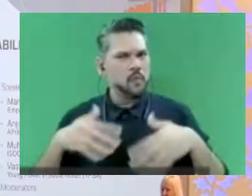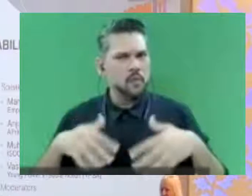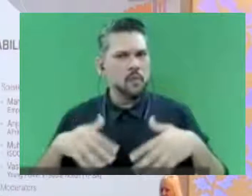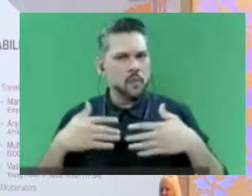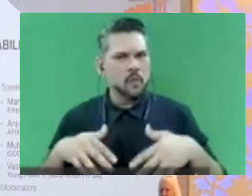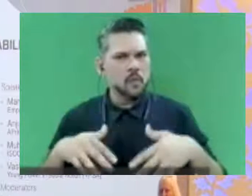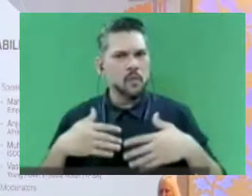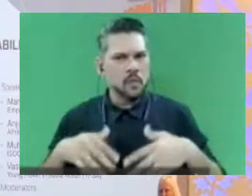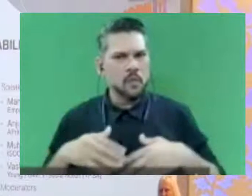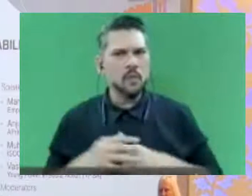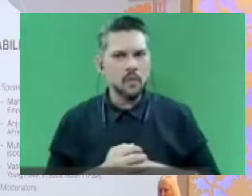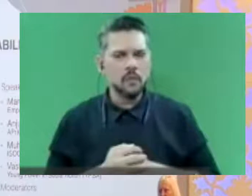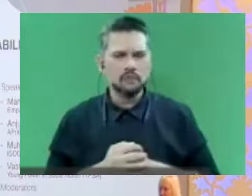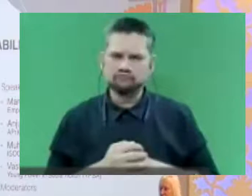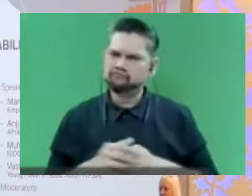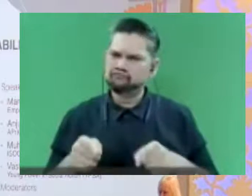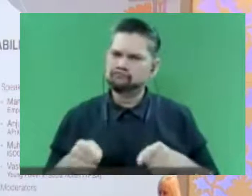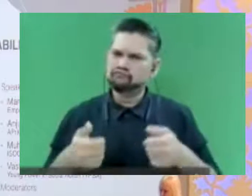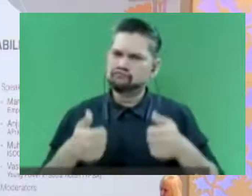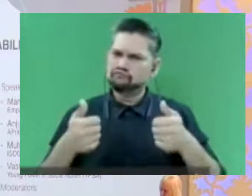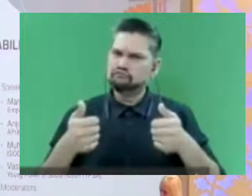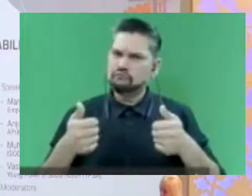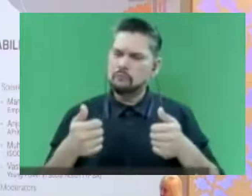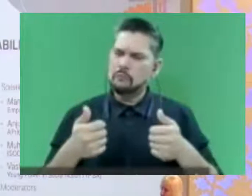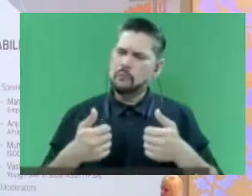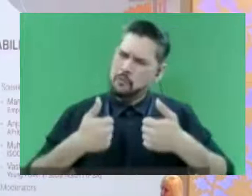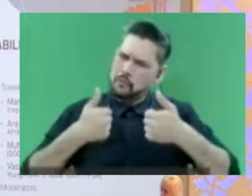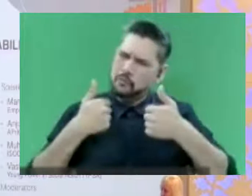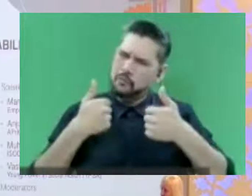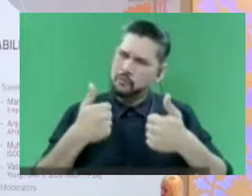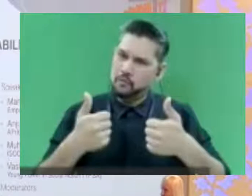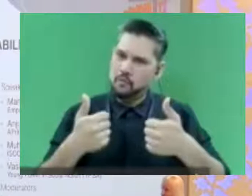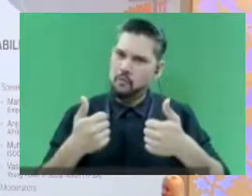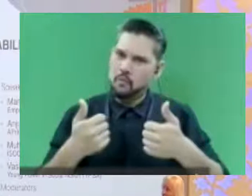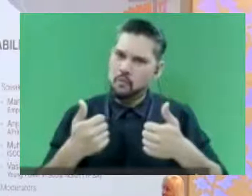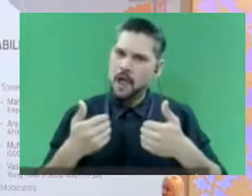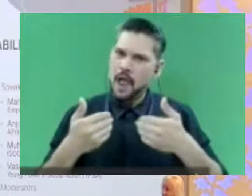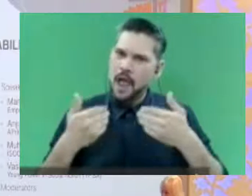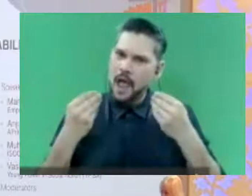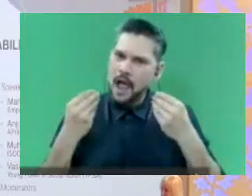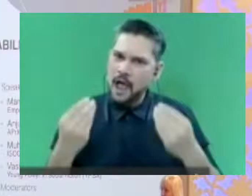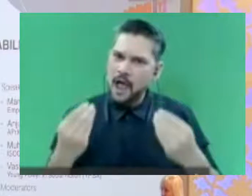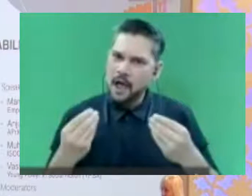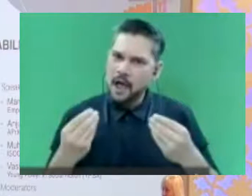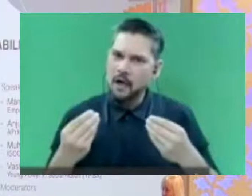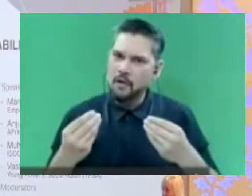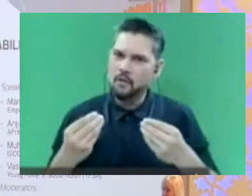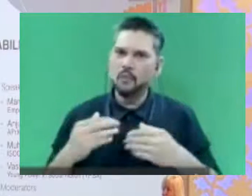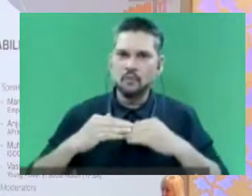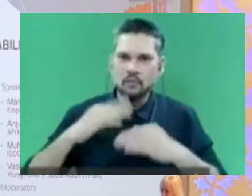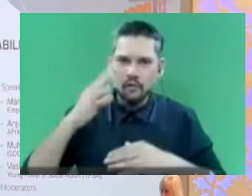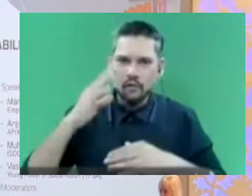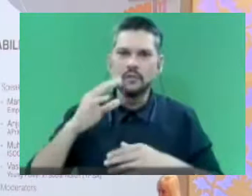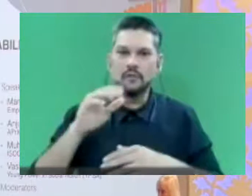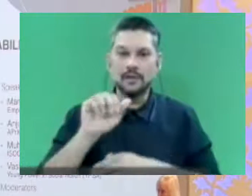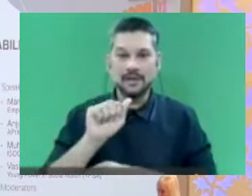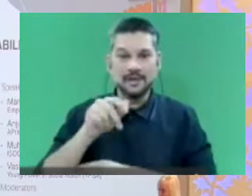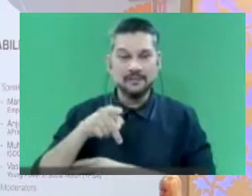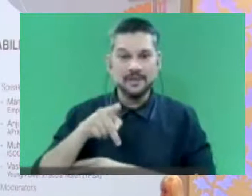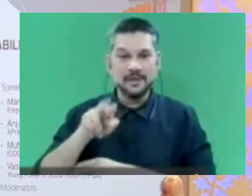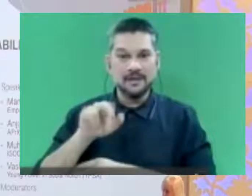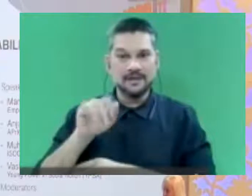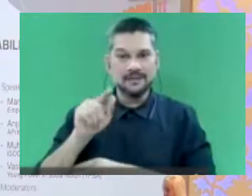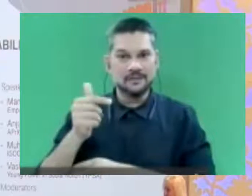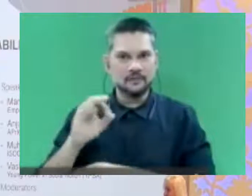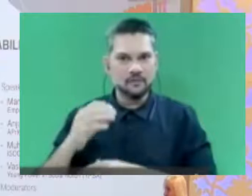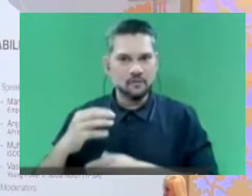It's a great way to keep on showing how inclusive APrIGF is,